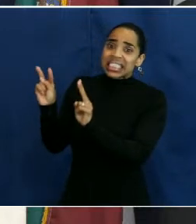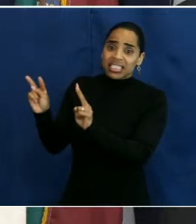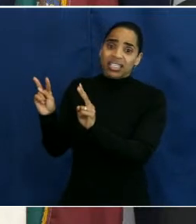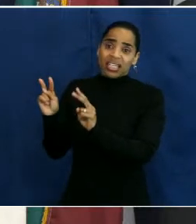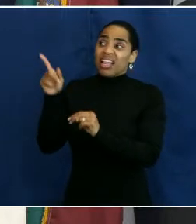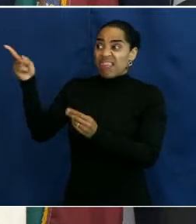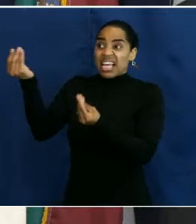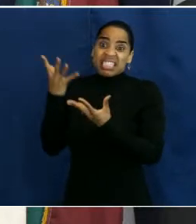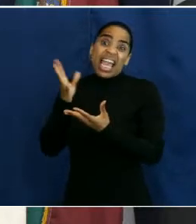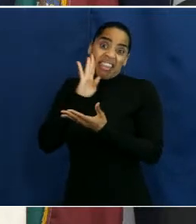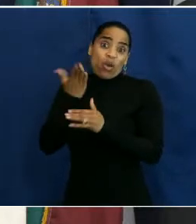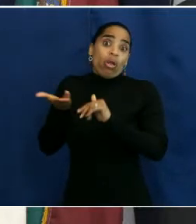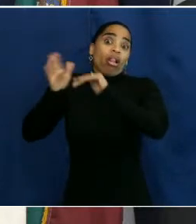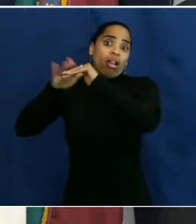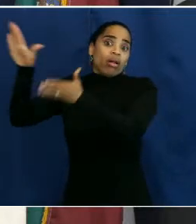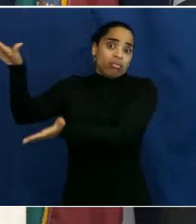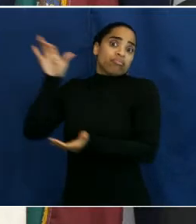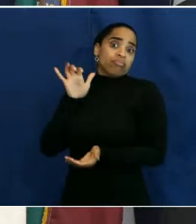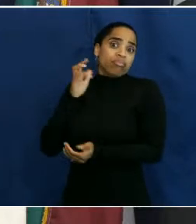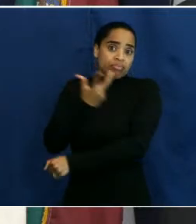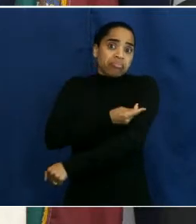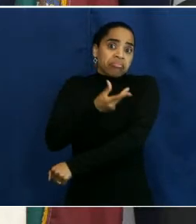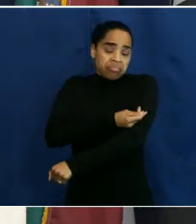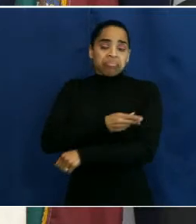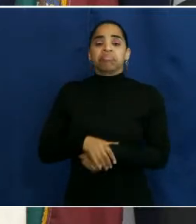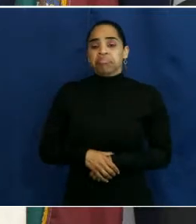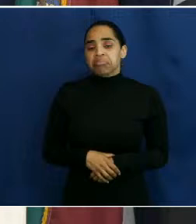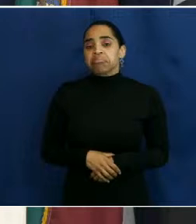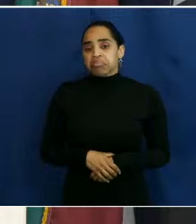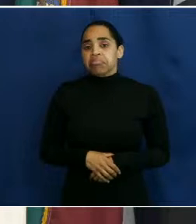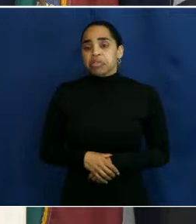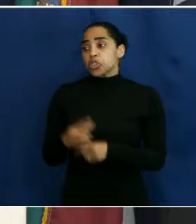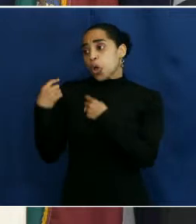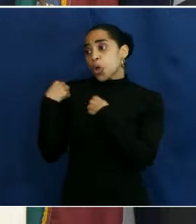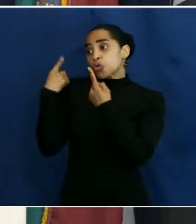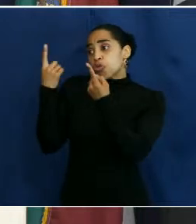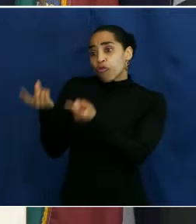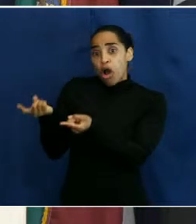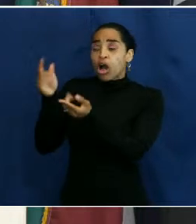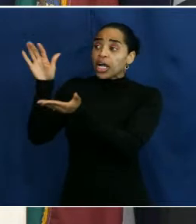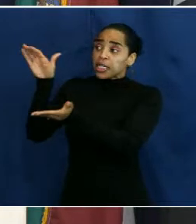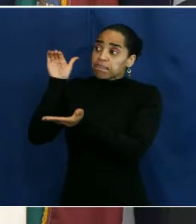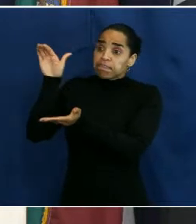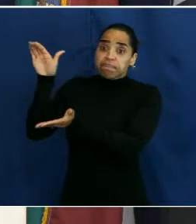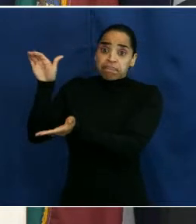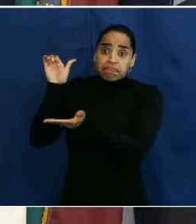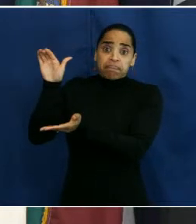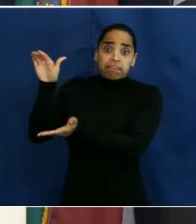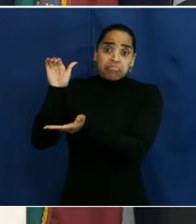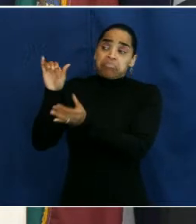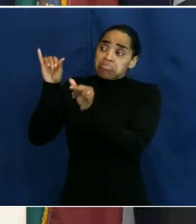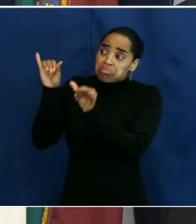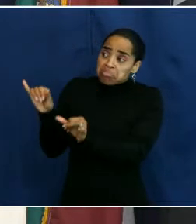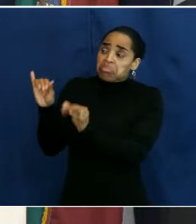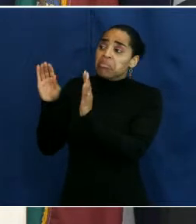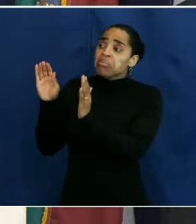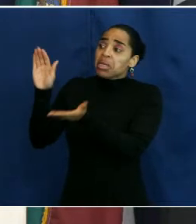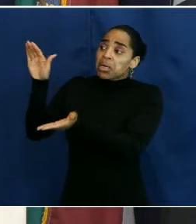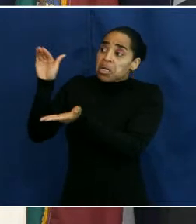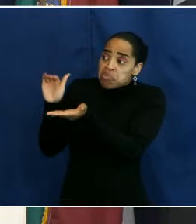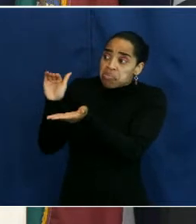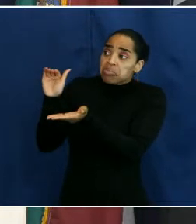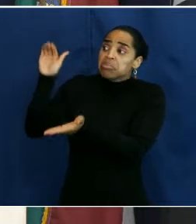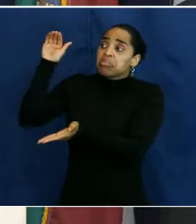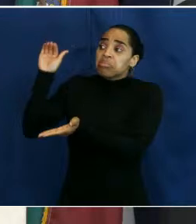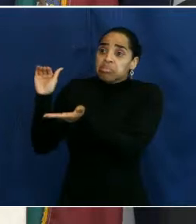going to continue to increase. So supply is holding relatively flat, dipping up and down a little bit week to week,